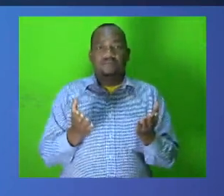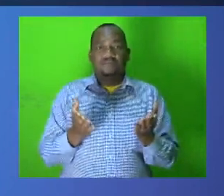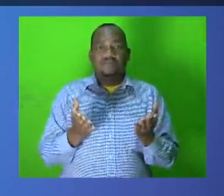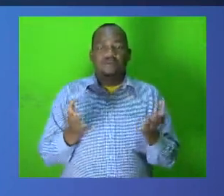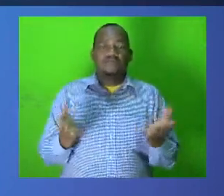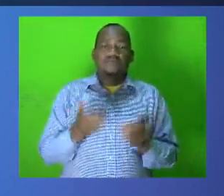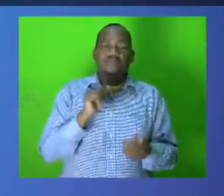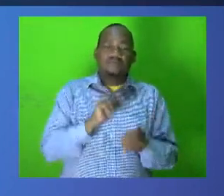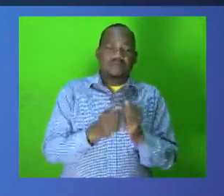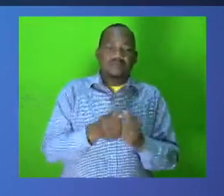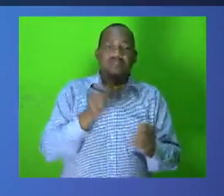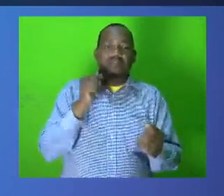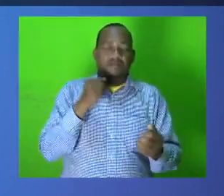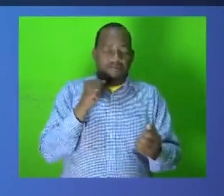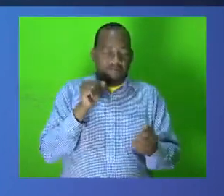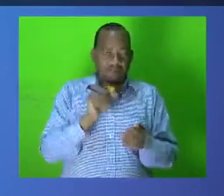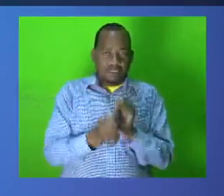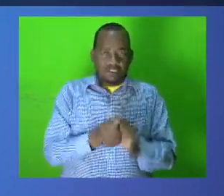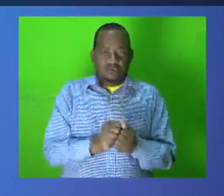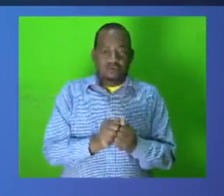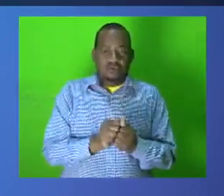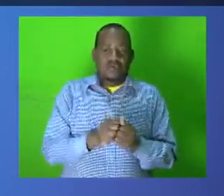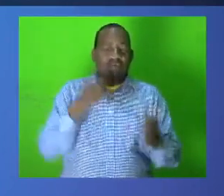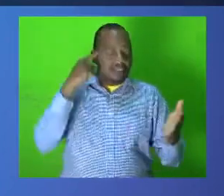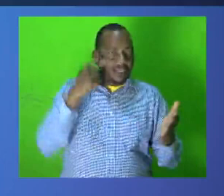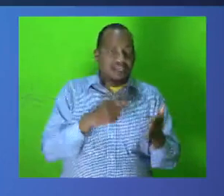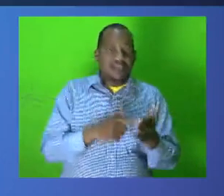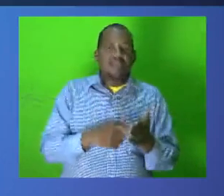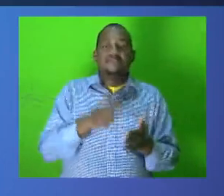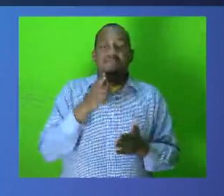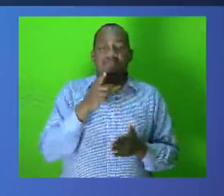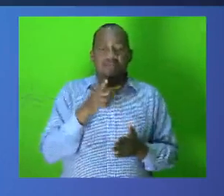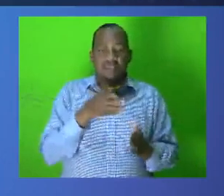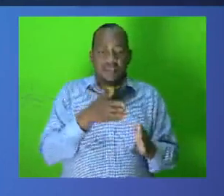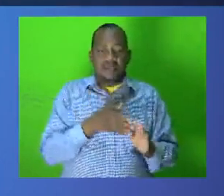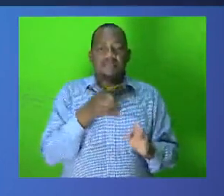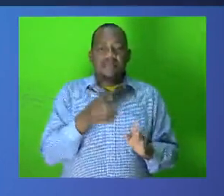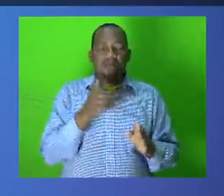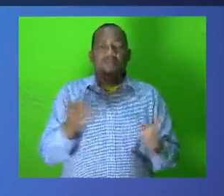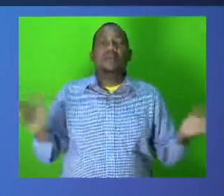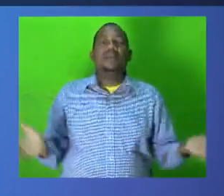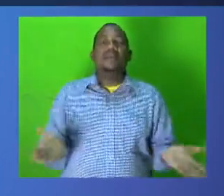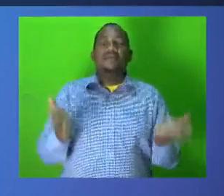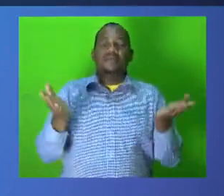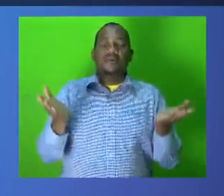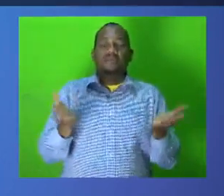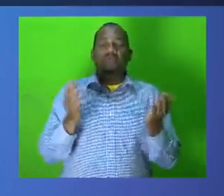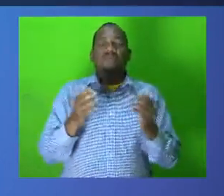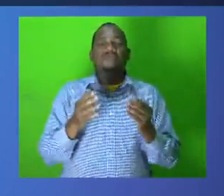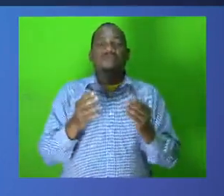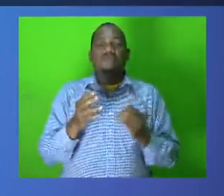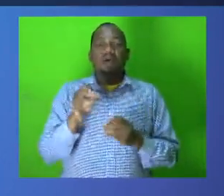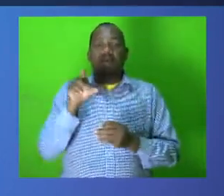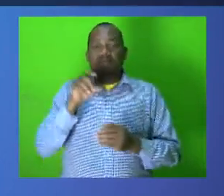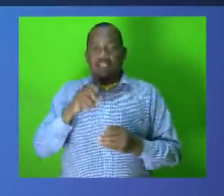education. We need to develop a theory of education. We can use research. For example, now